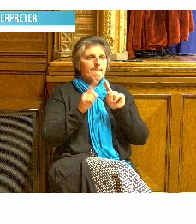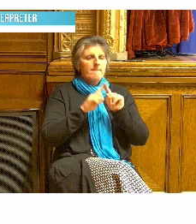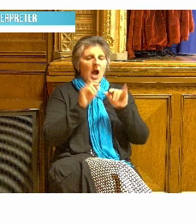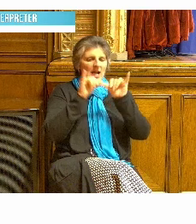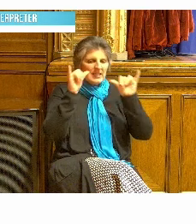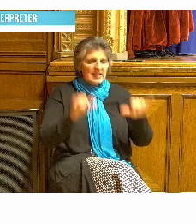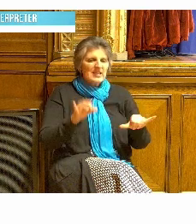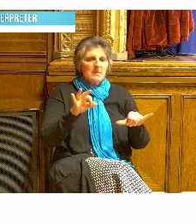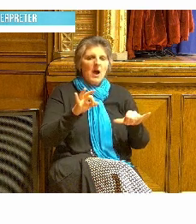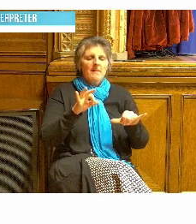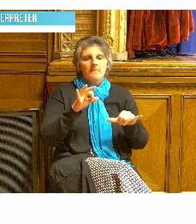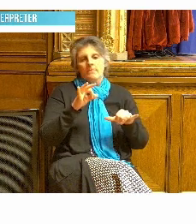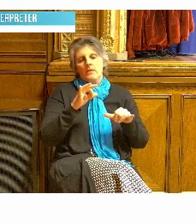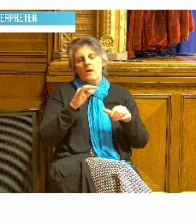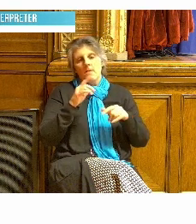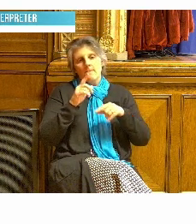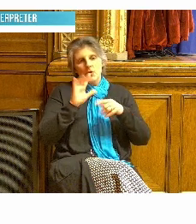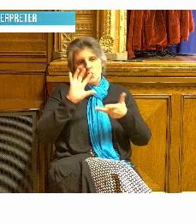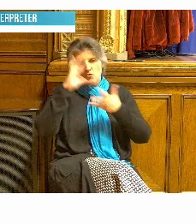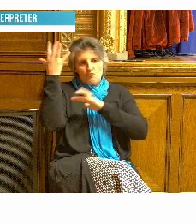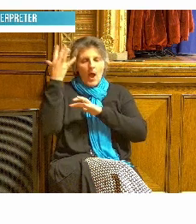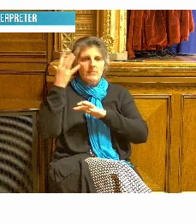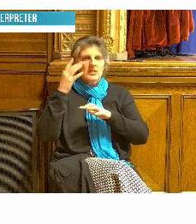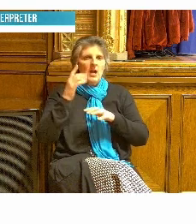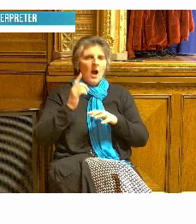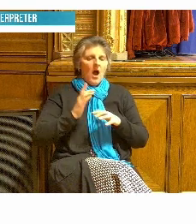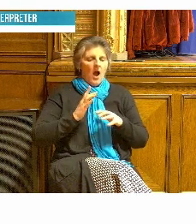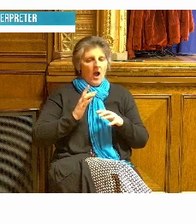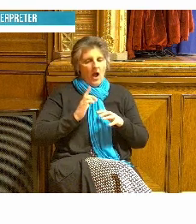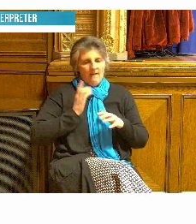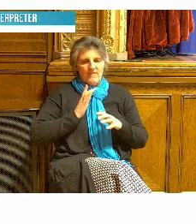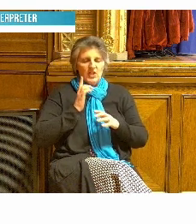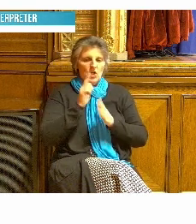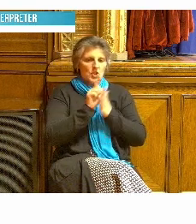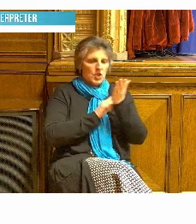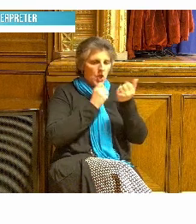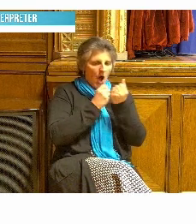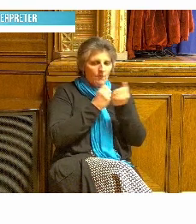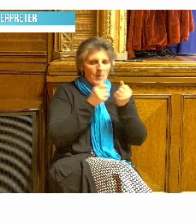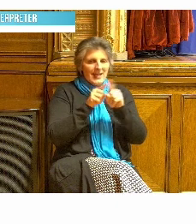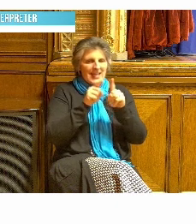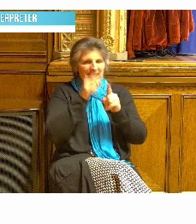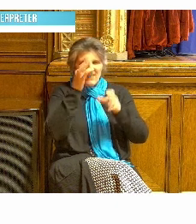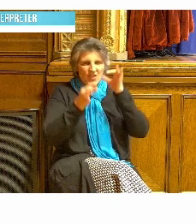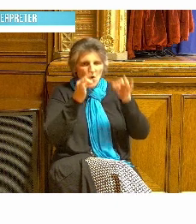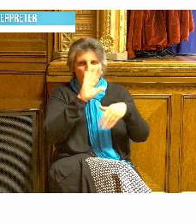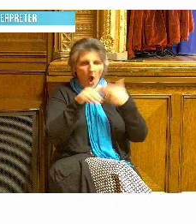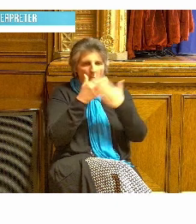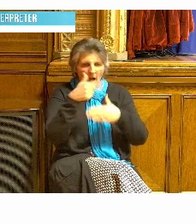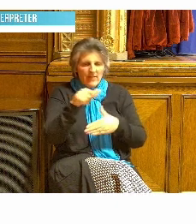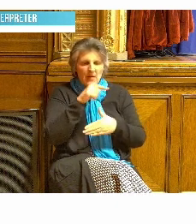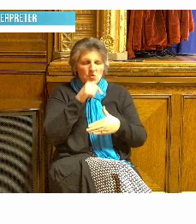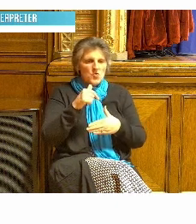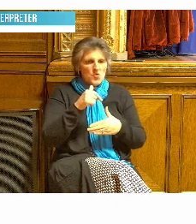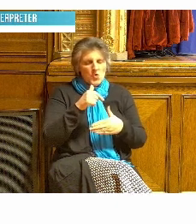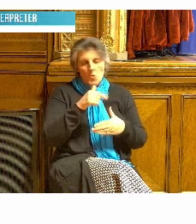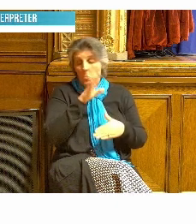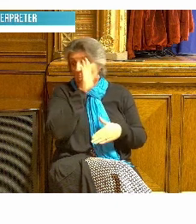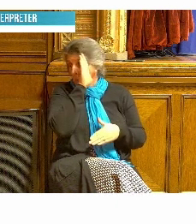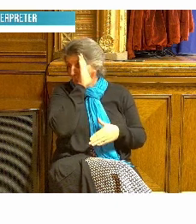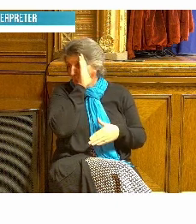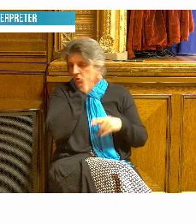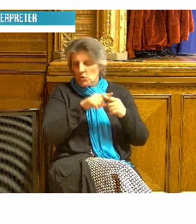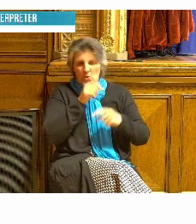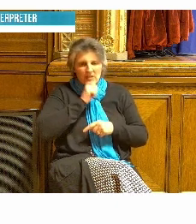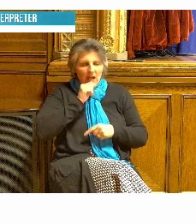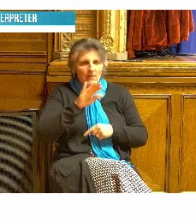system upheld by corrupt officials, law enforcement, and even the courts, all of them who turned a blind eye to the